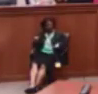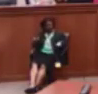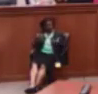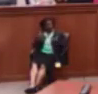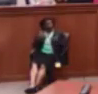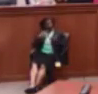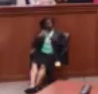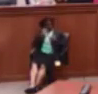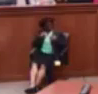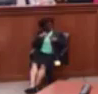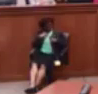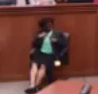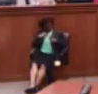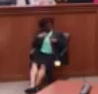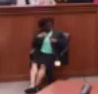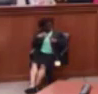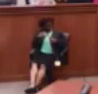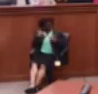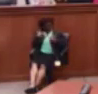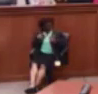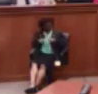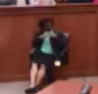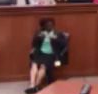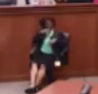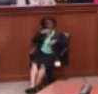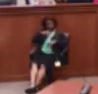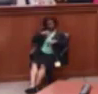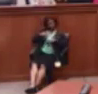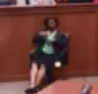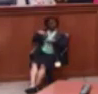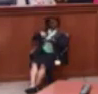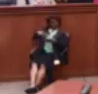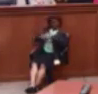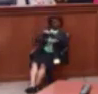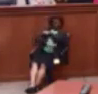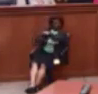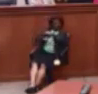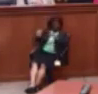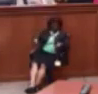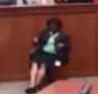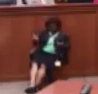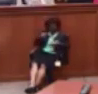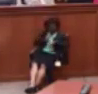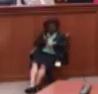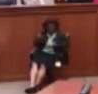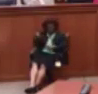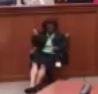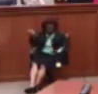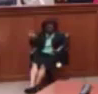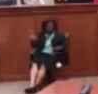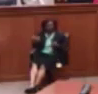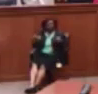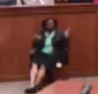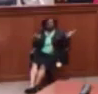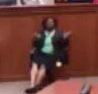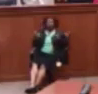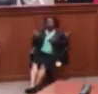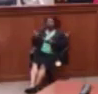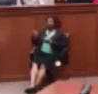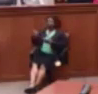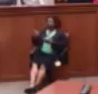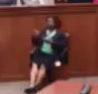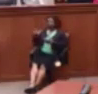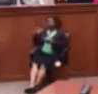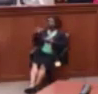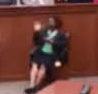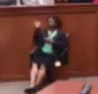can't get some of it going this fall? Chris may have insight into that. I would just say that the